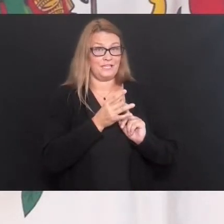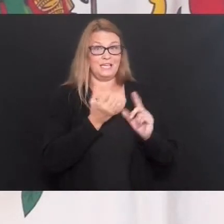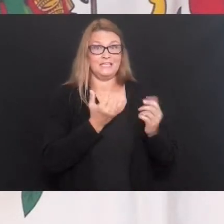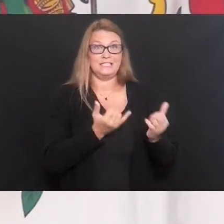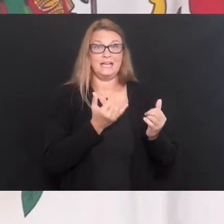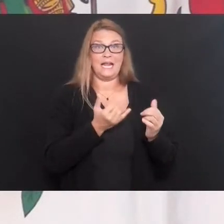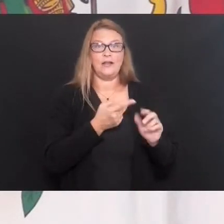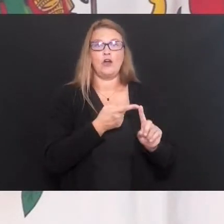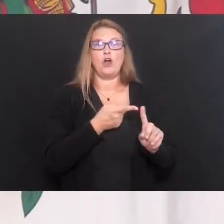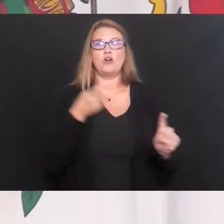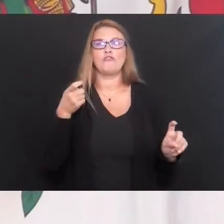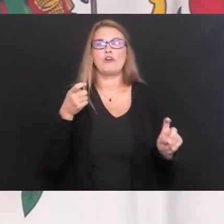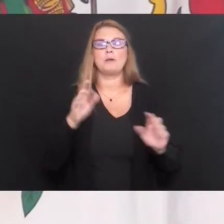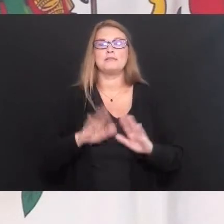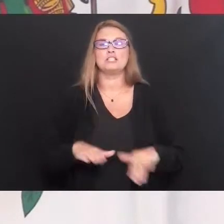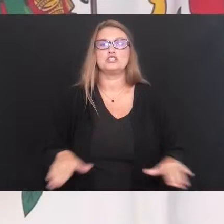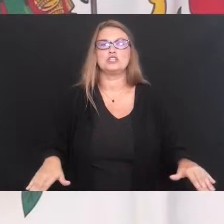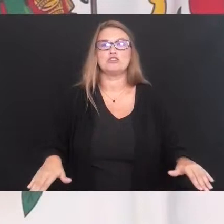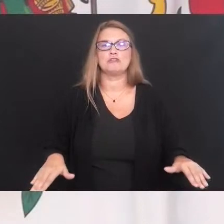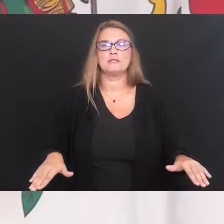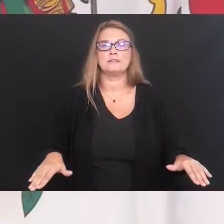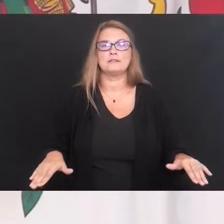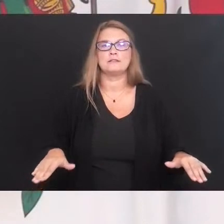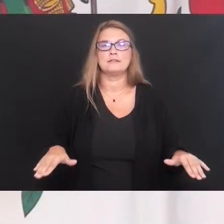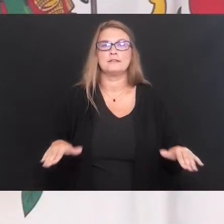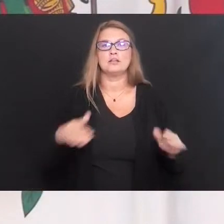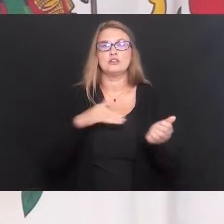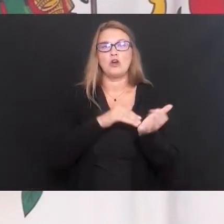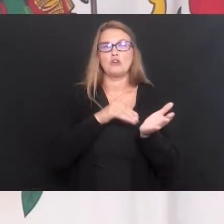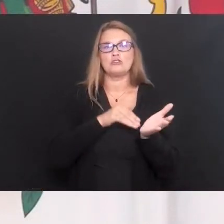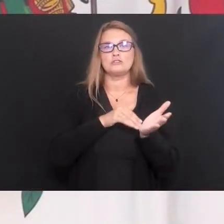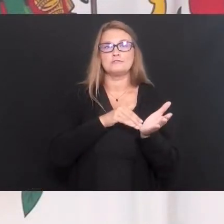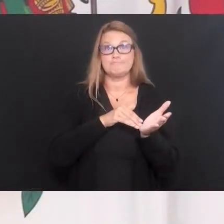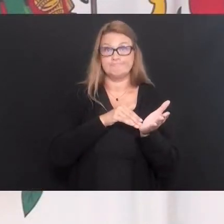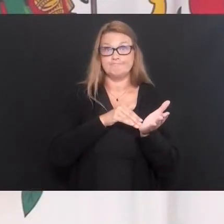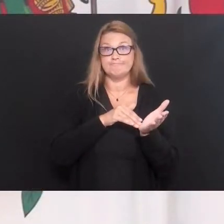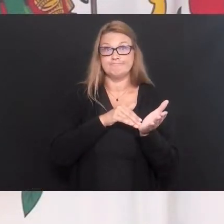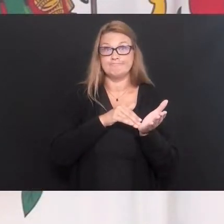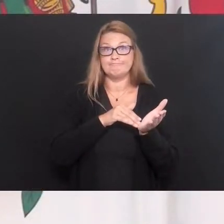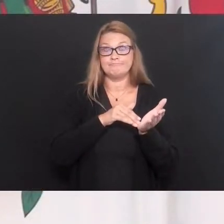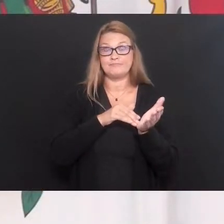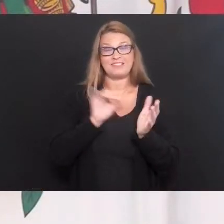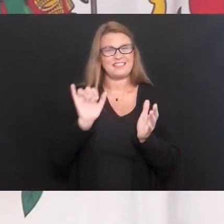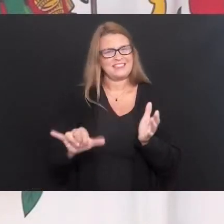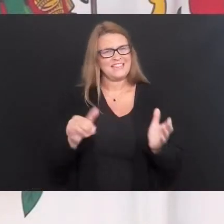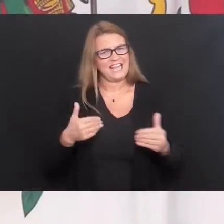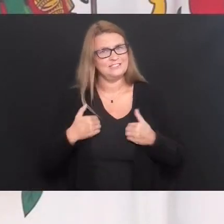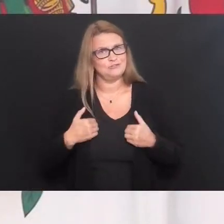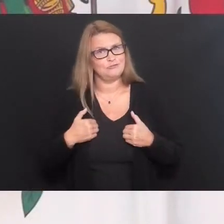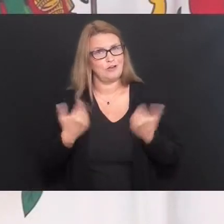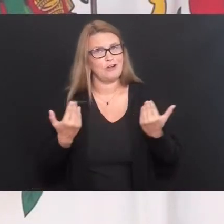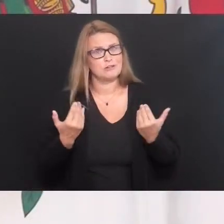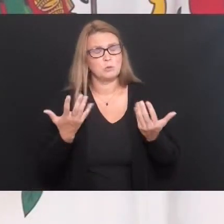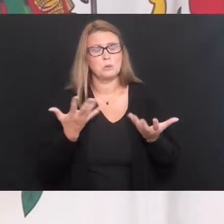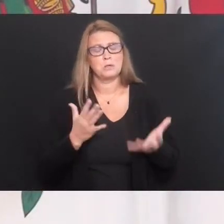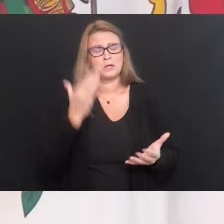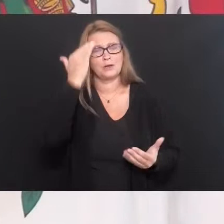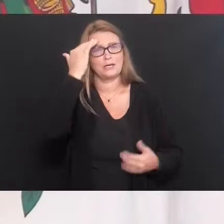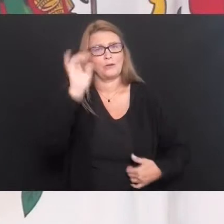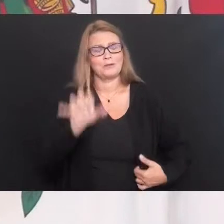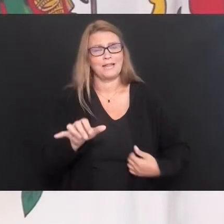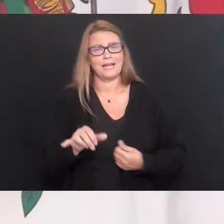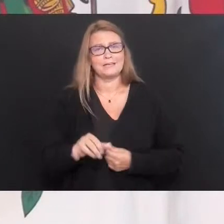pediatric, or in the pediatric levels. Well, that's very, very young, and we know that.